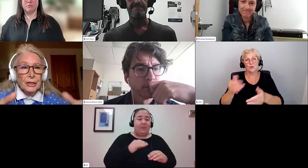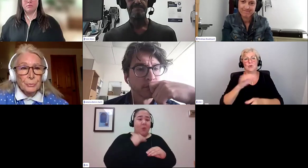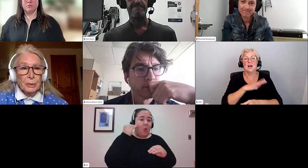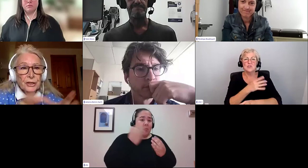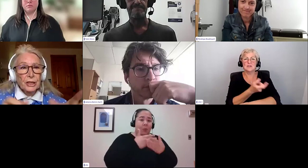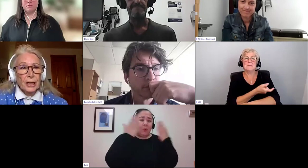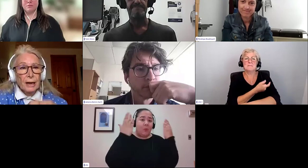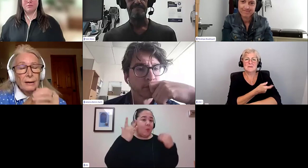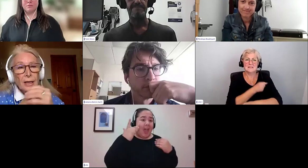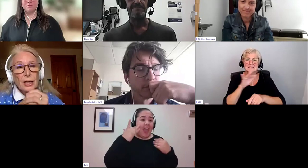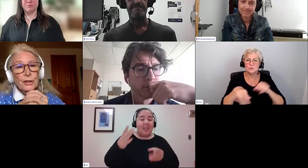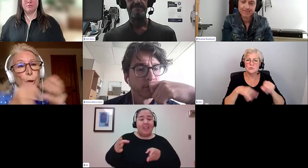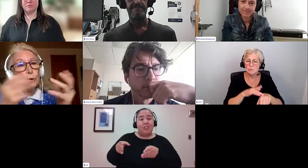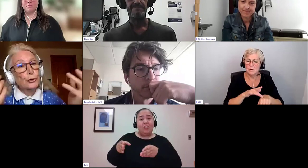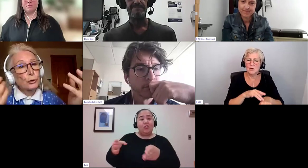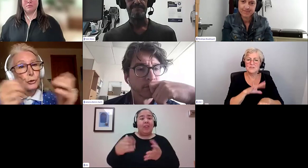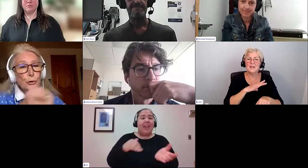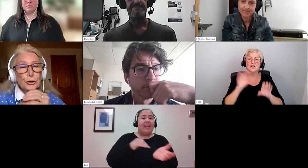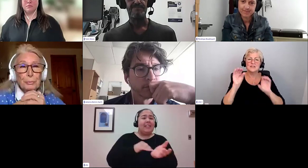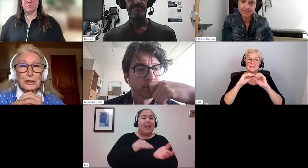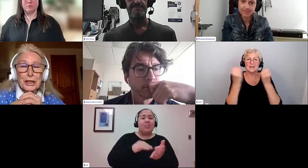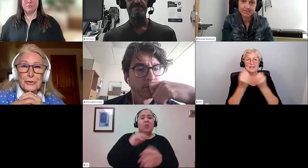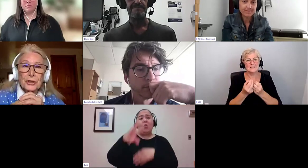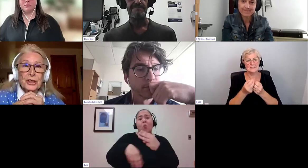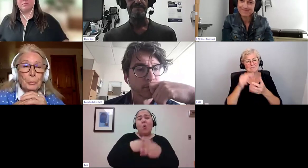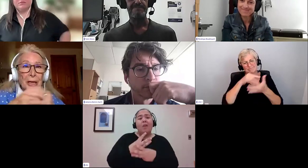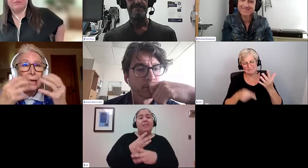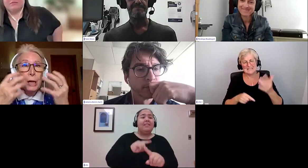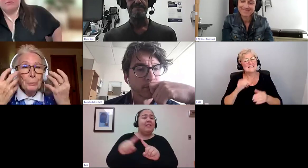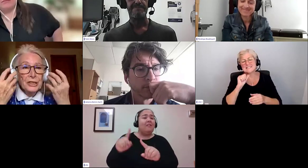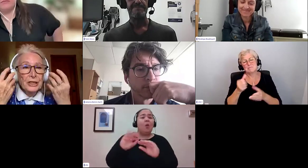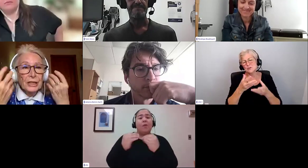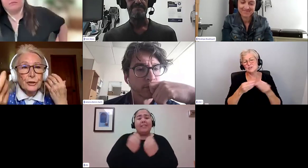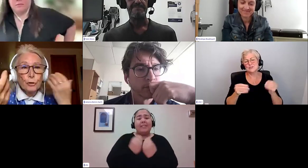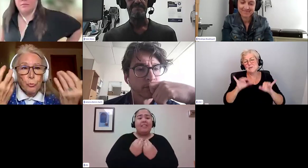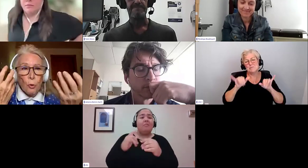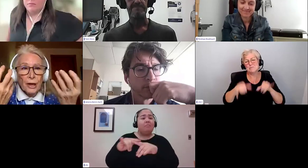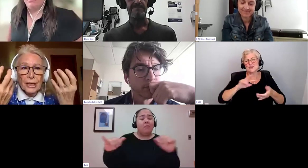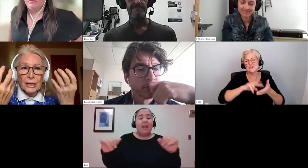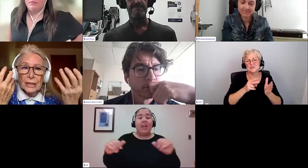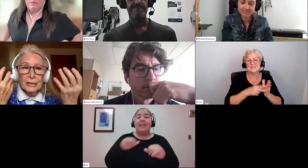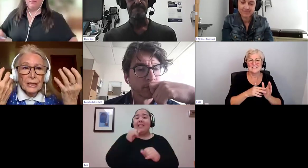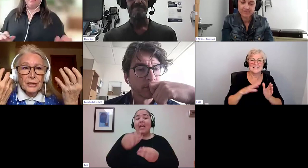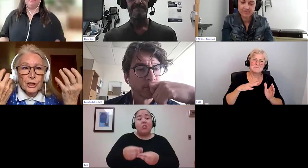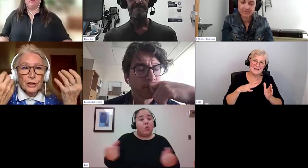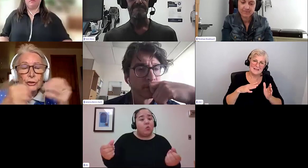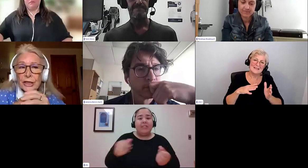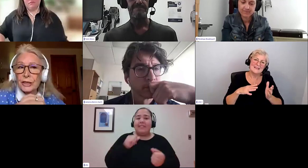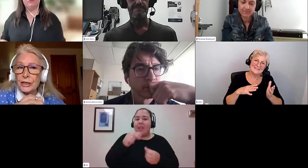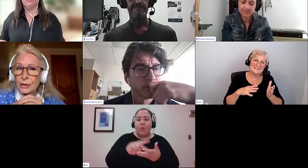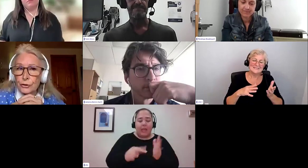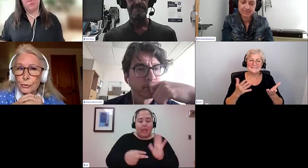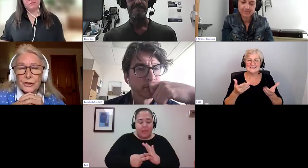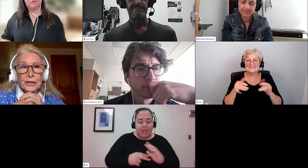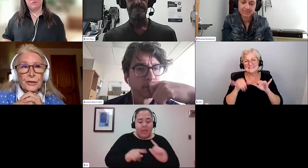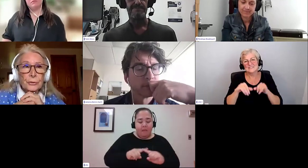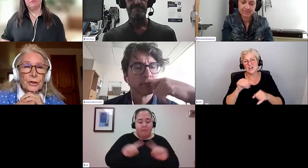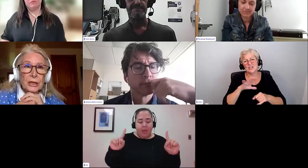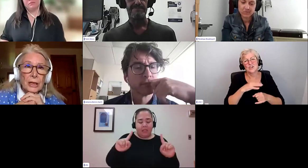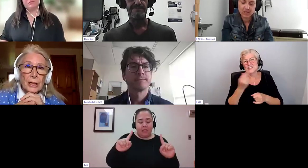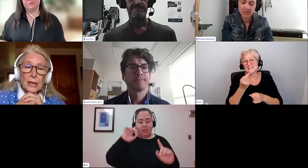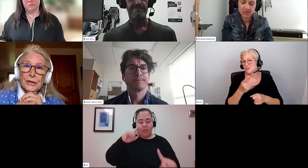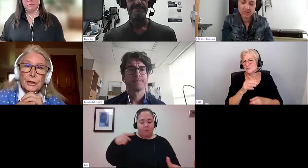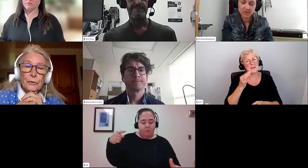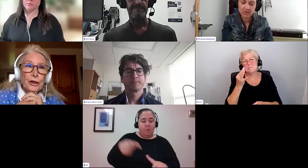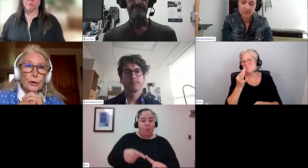street, they're Doctors of the World, they're organizations, etc. It's not a solution. That's not what I mean. But it's to this point where